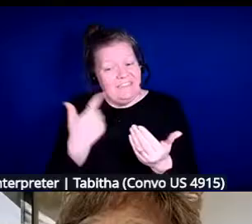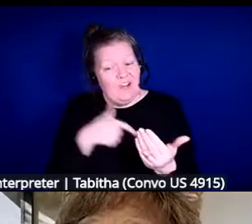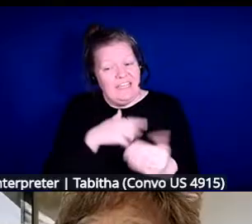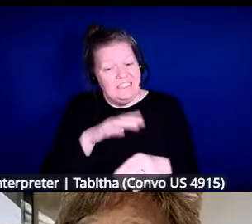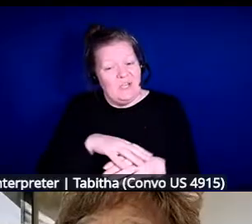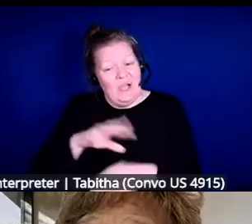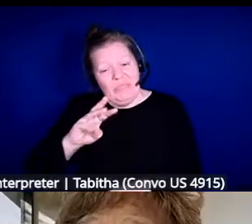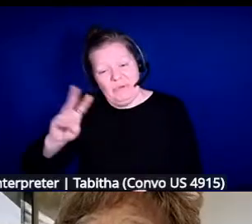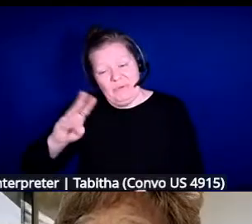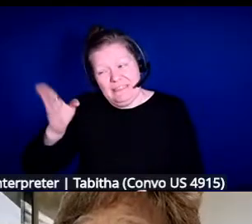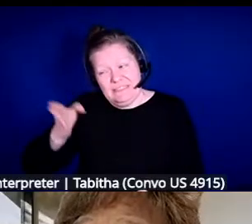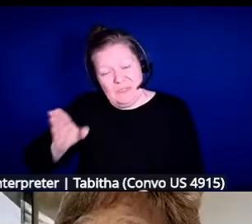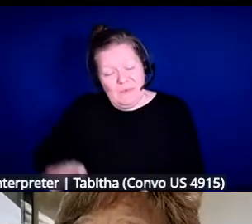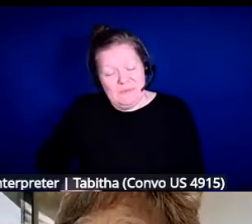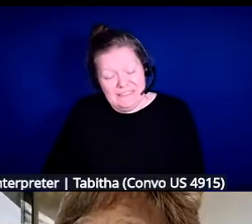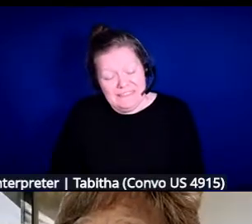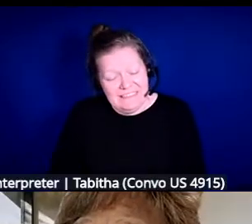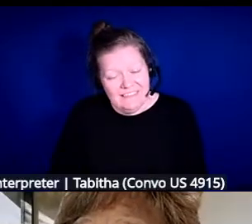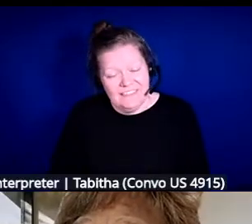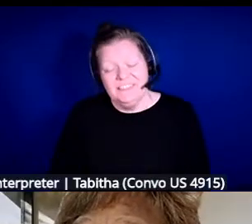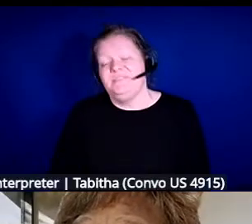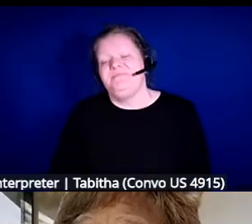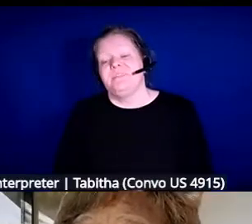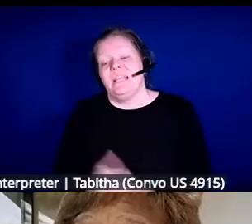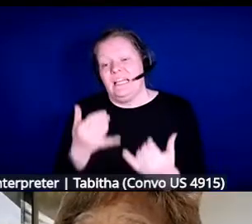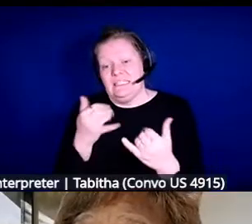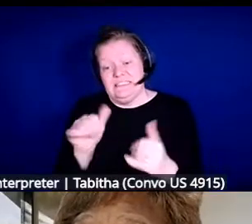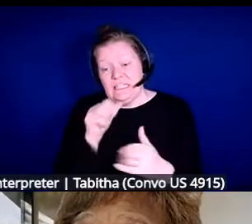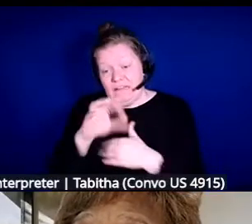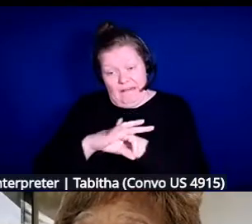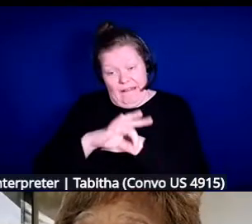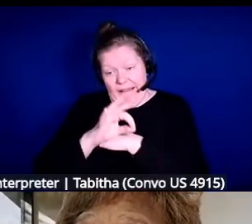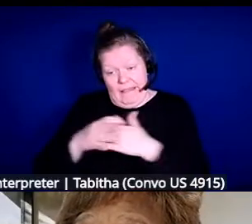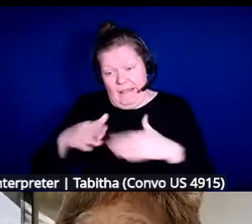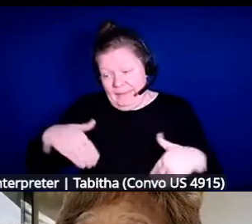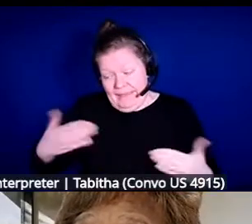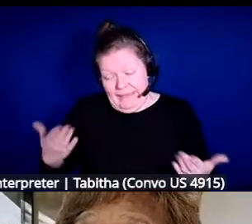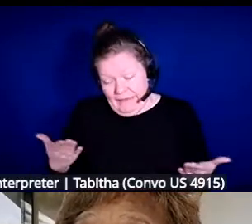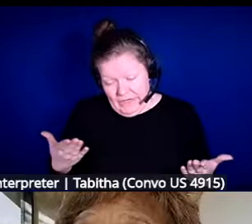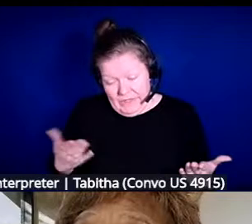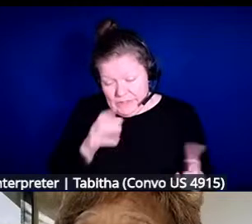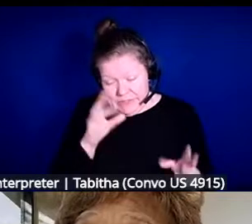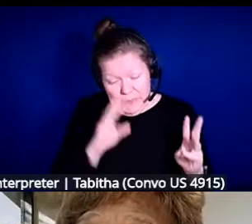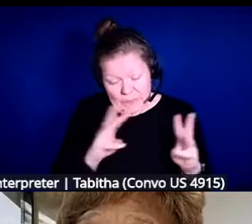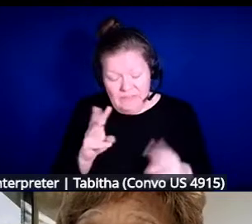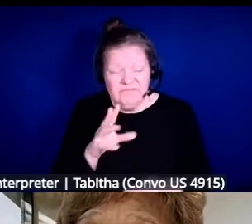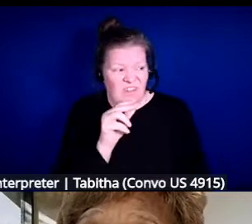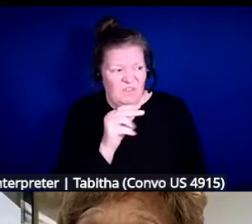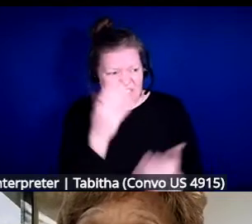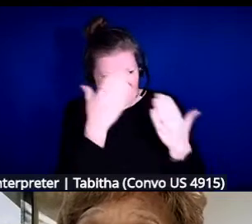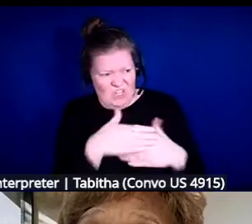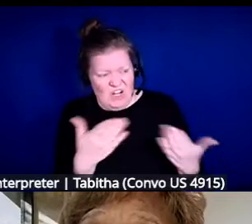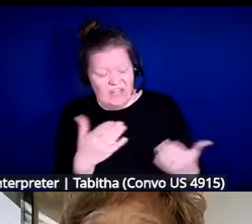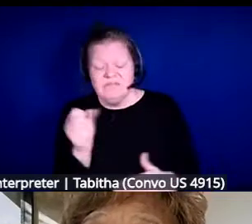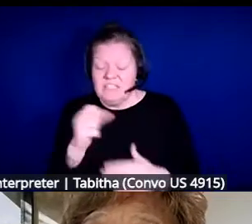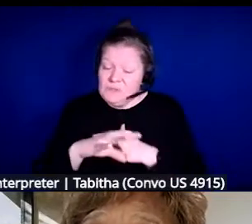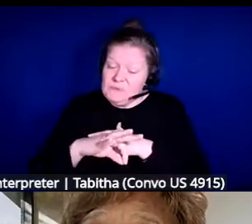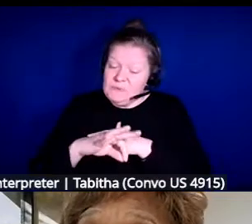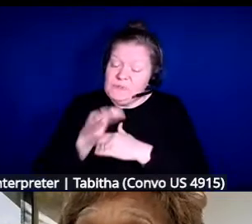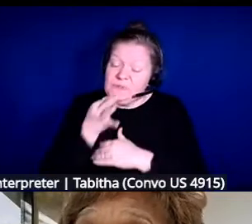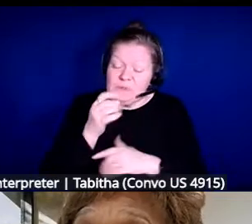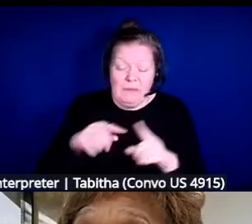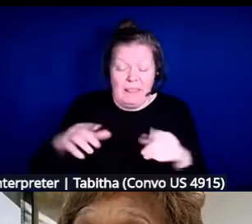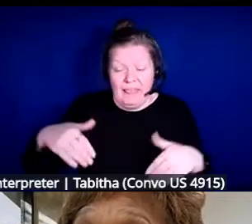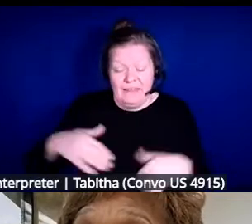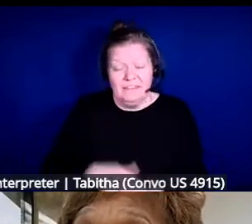West Coast. It still ain't up yet. Don't worry. No, it's Oh, dark out well, here. It's getting there, but it I'm ain't there